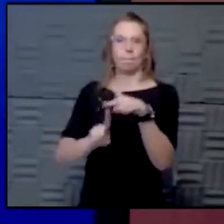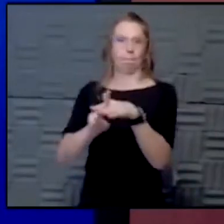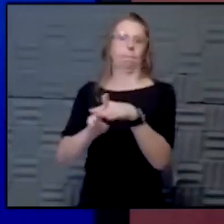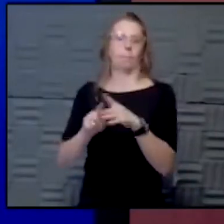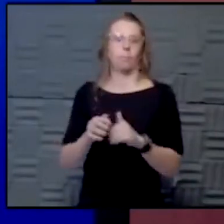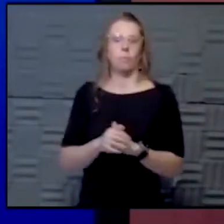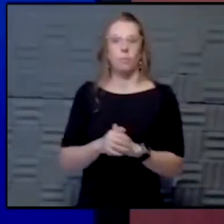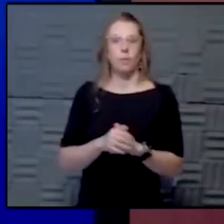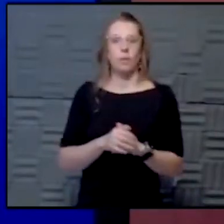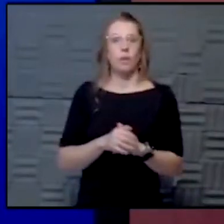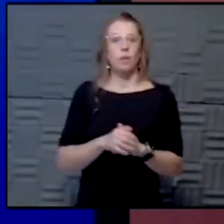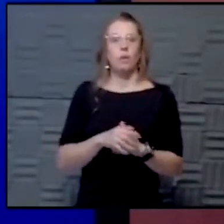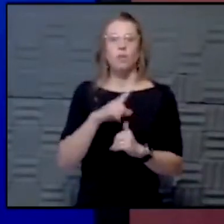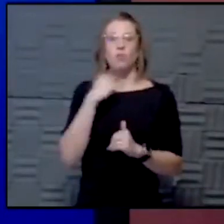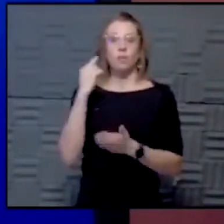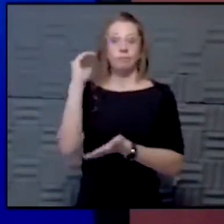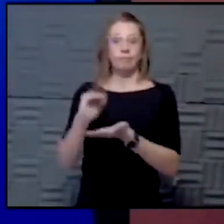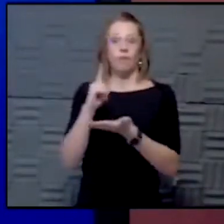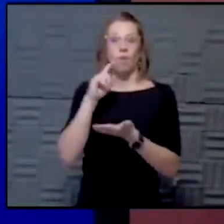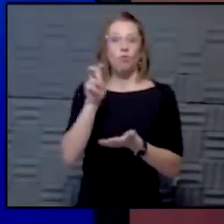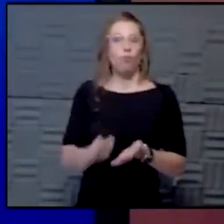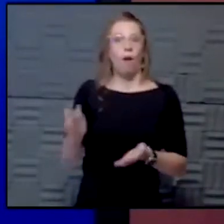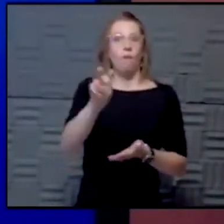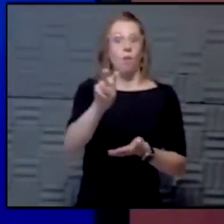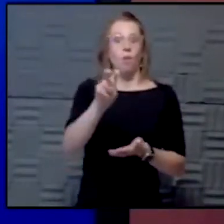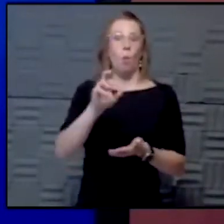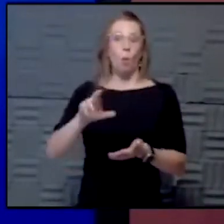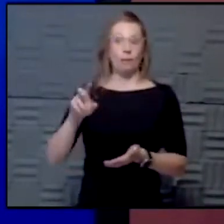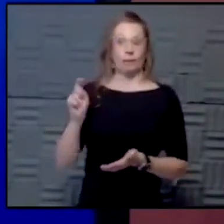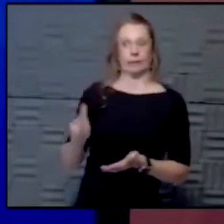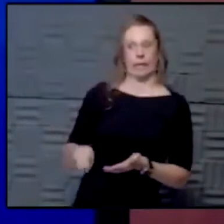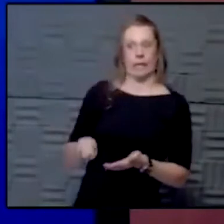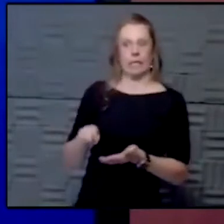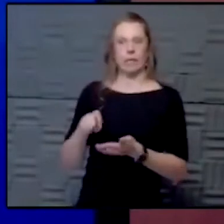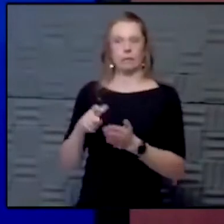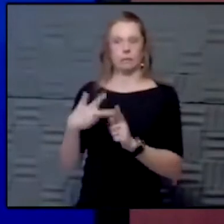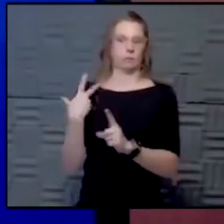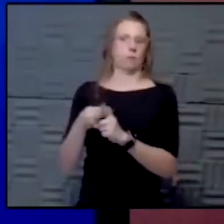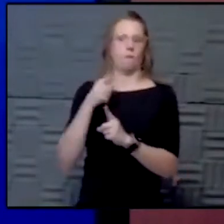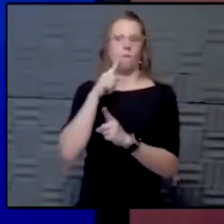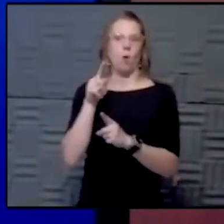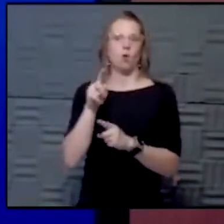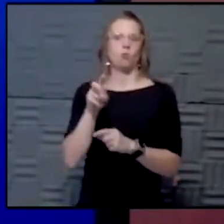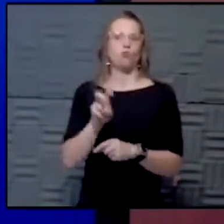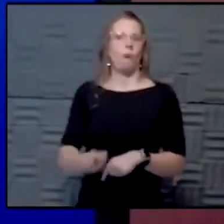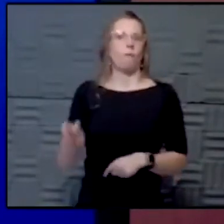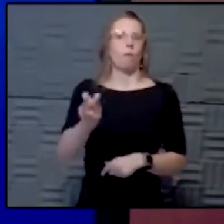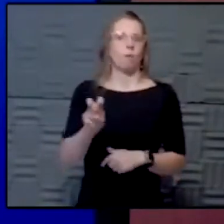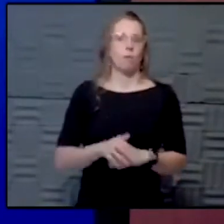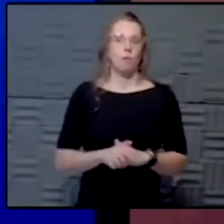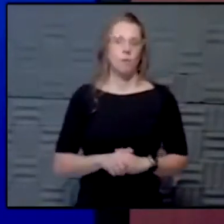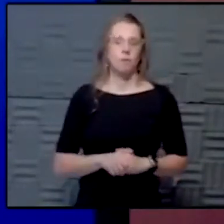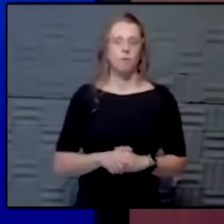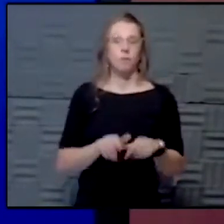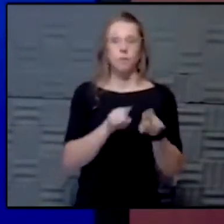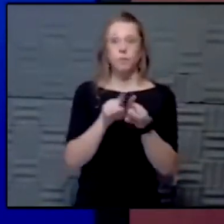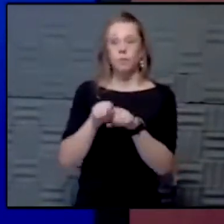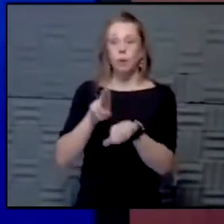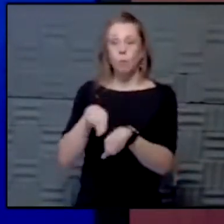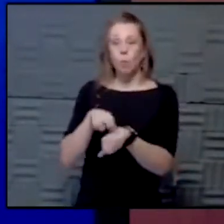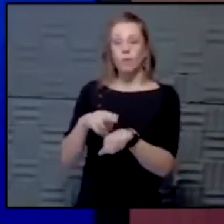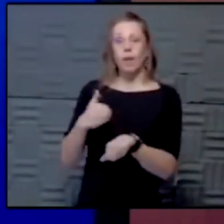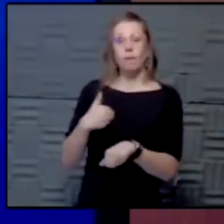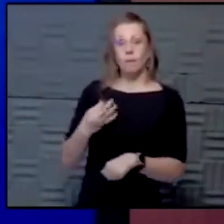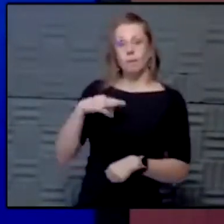for traveling, and maybe even the need in some cases to have a vaccine before traveling. There also is, of course, that